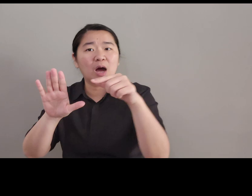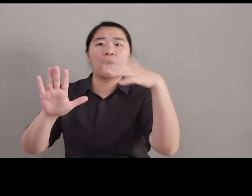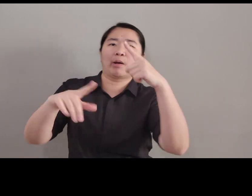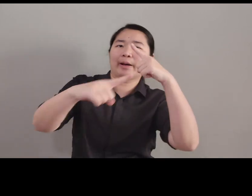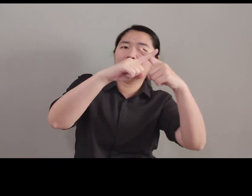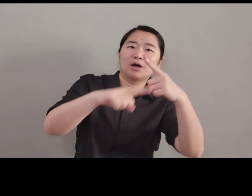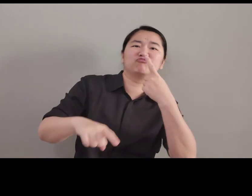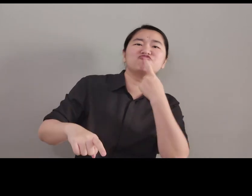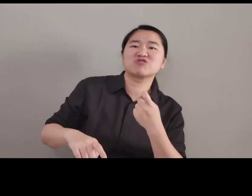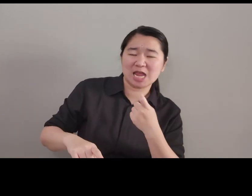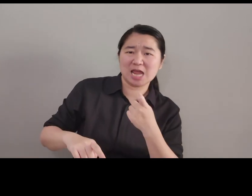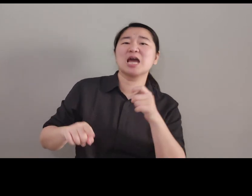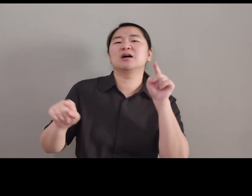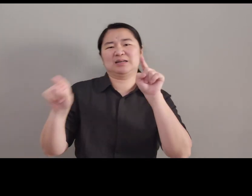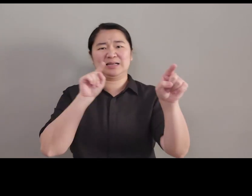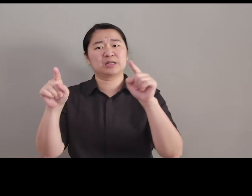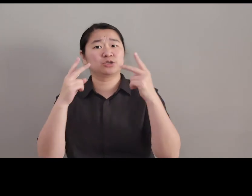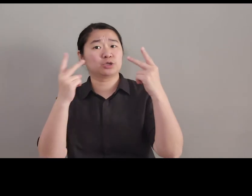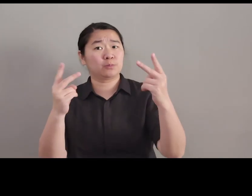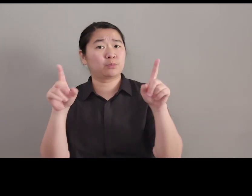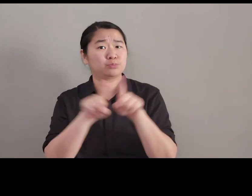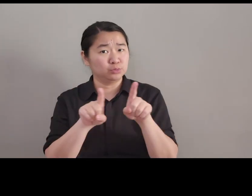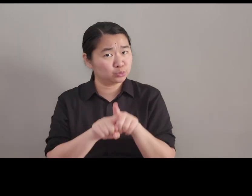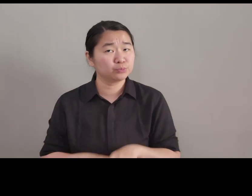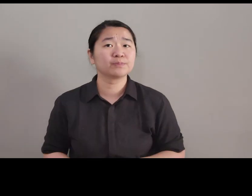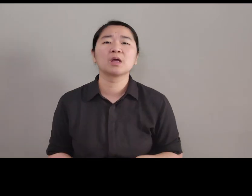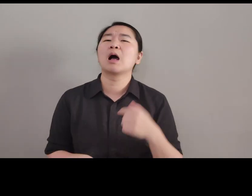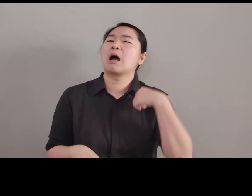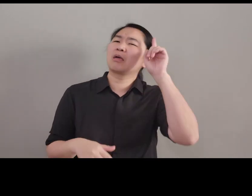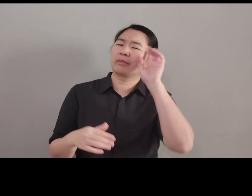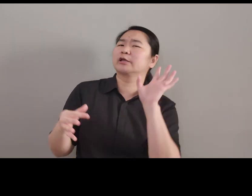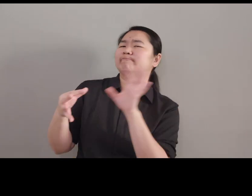need education and like actually look for it in other places.